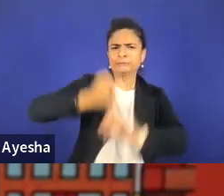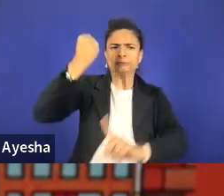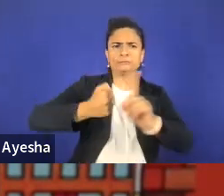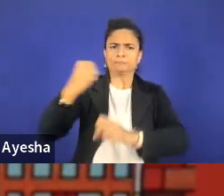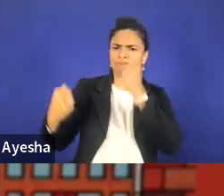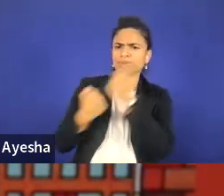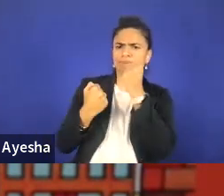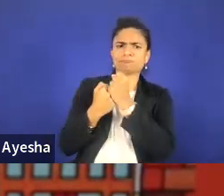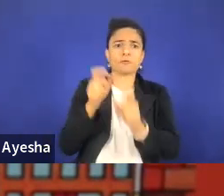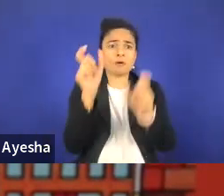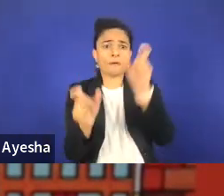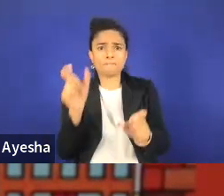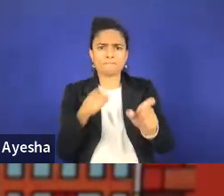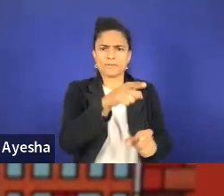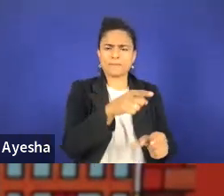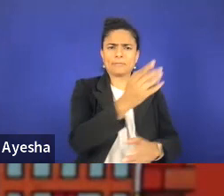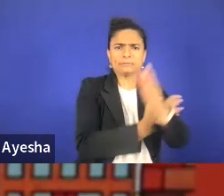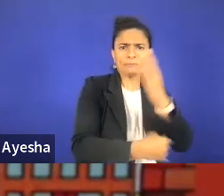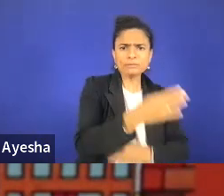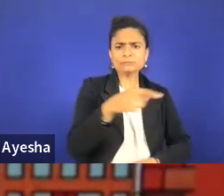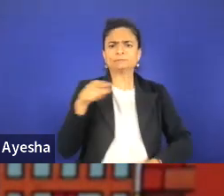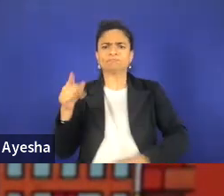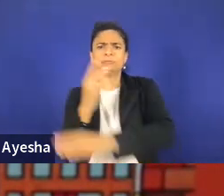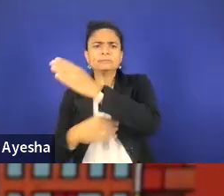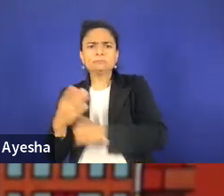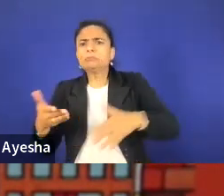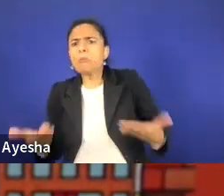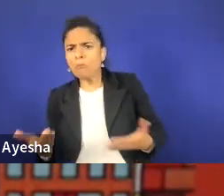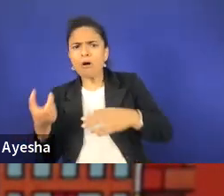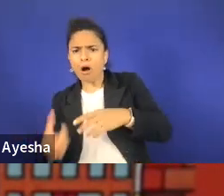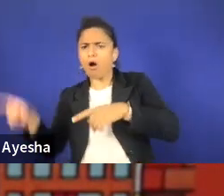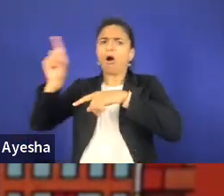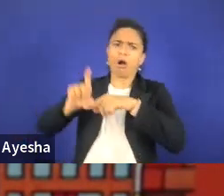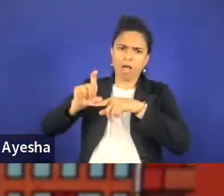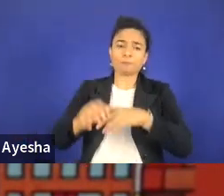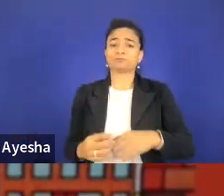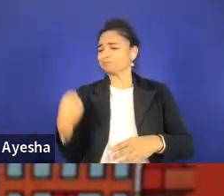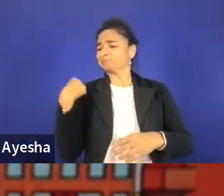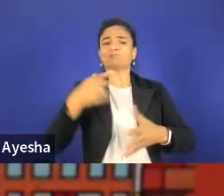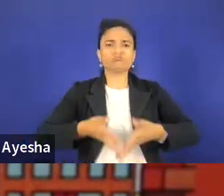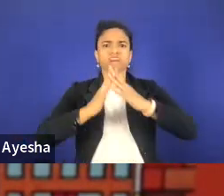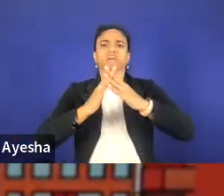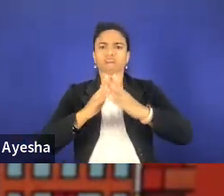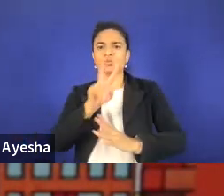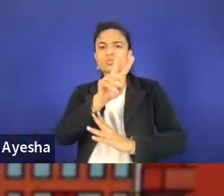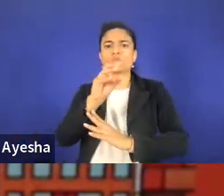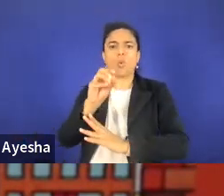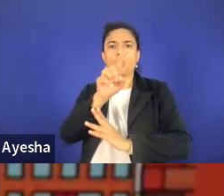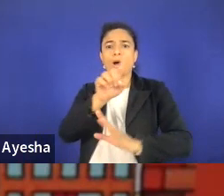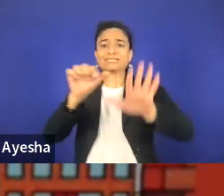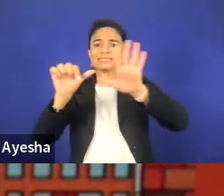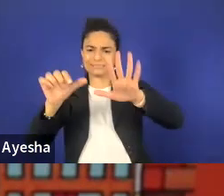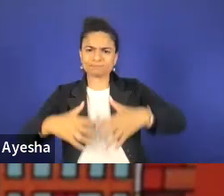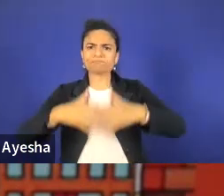Disability Line Ministry springboarded the importance and benefits of consulting OPDs and persons with disabilities